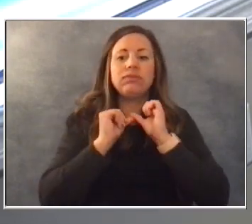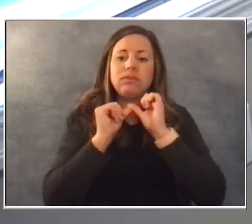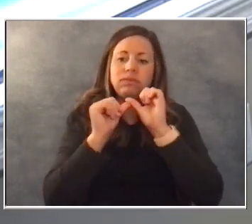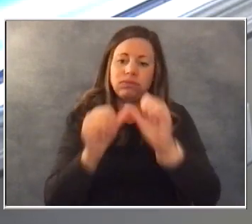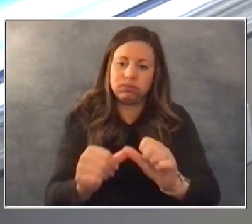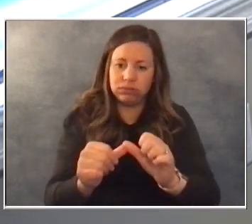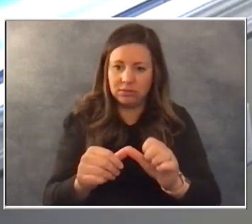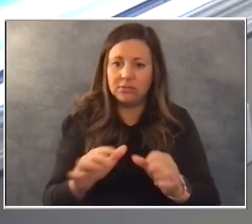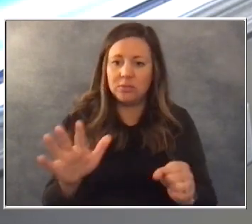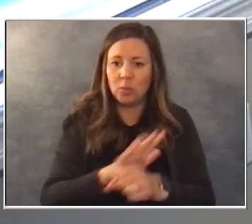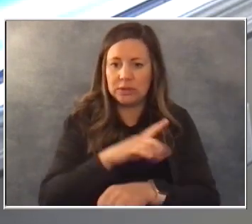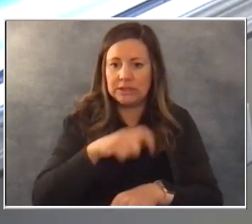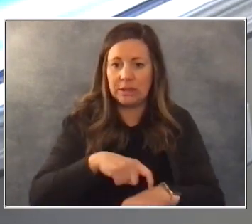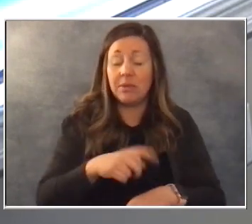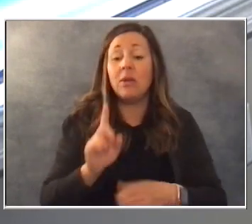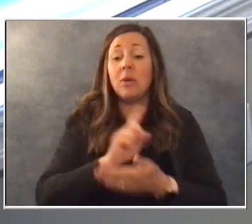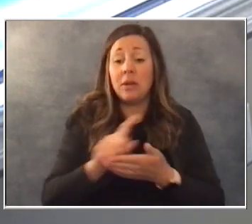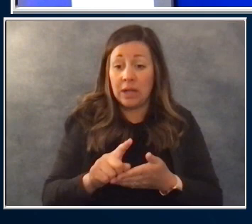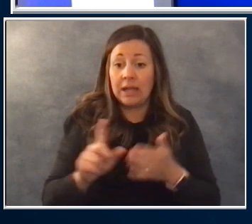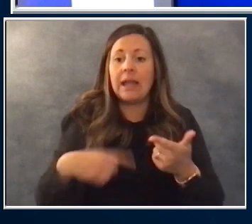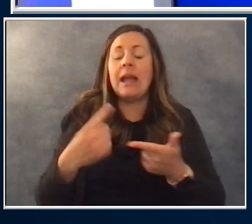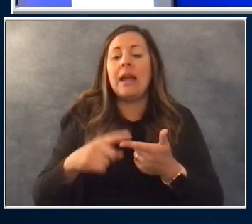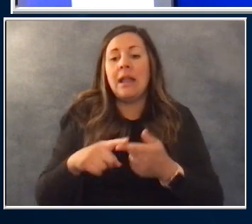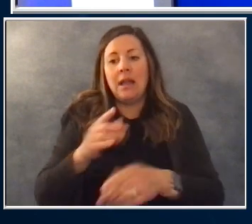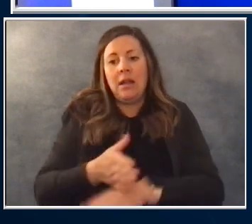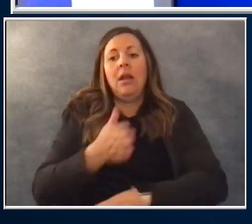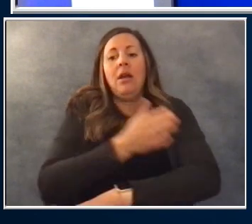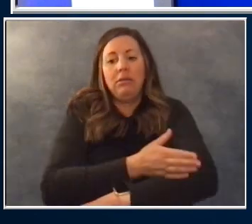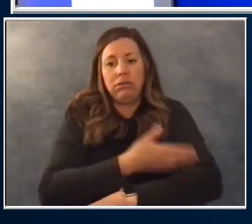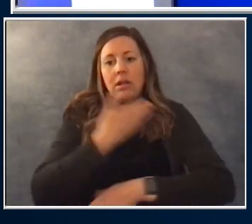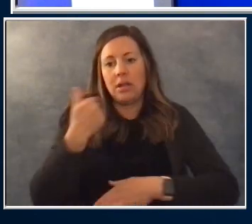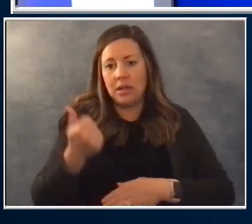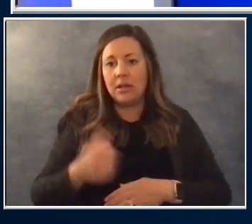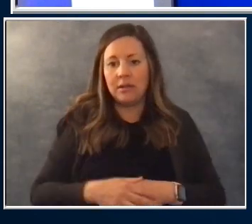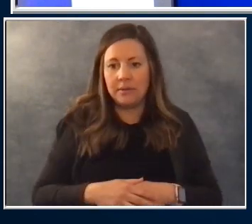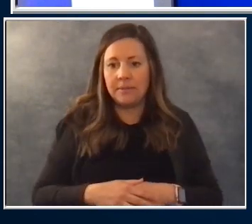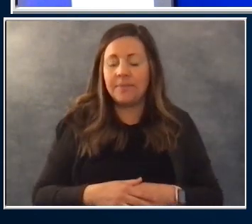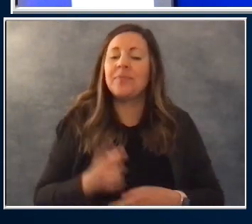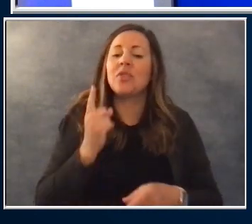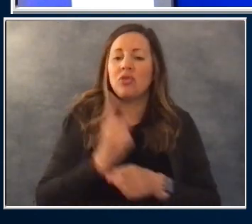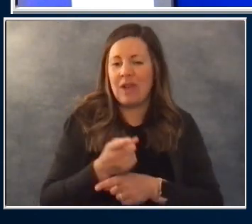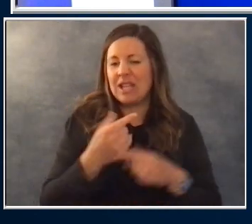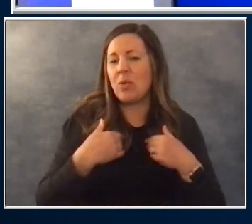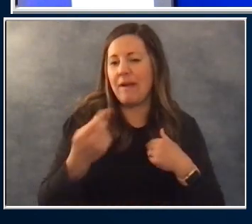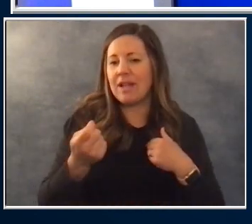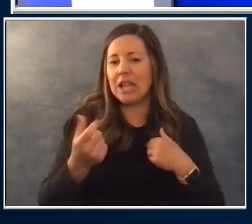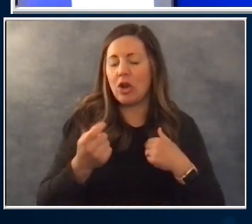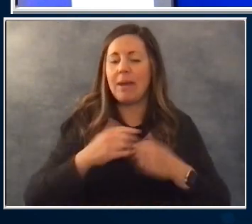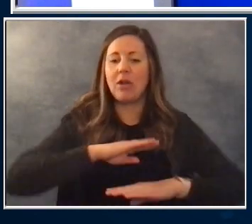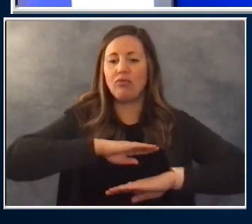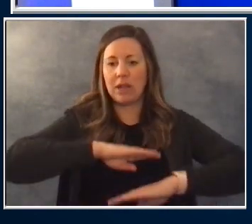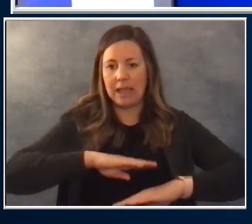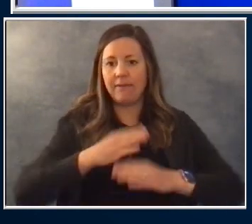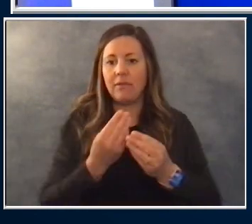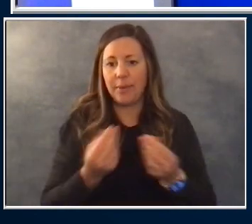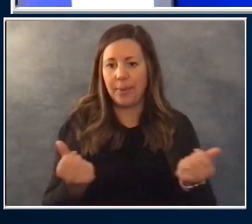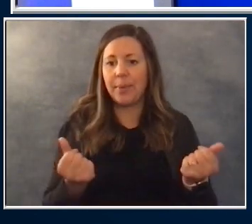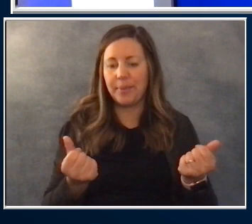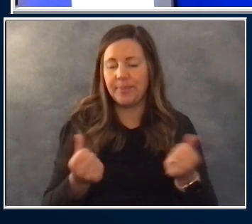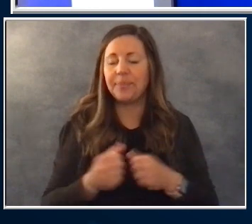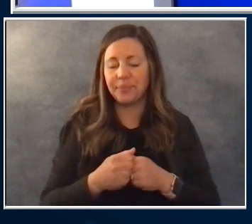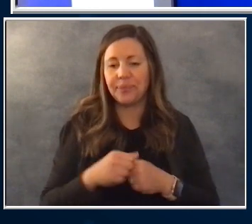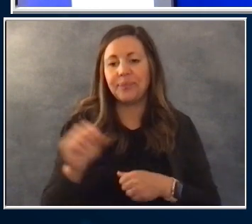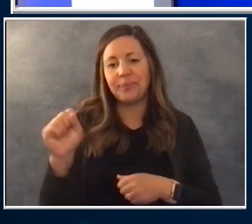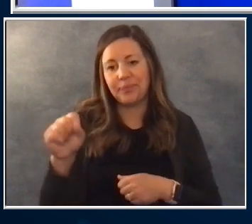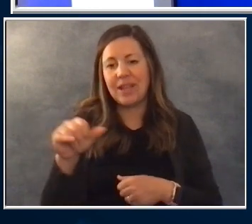You get through the week and you get on to the next week and you have a good week. Right, you have a little bit of relief. That works well when you're